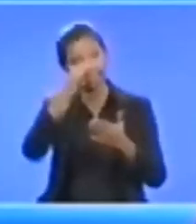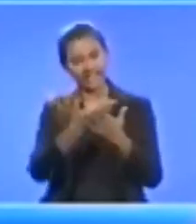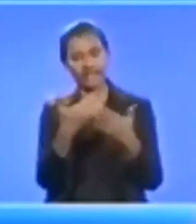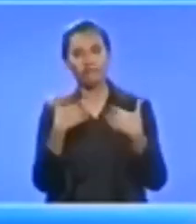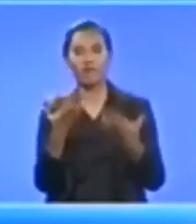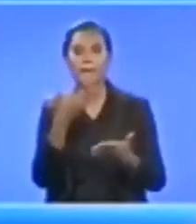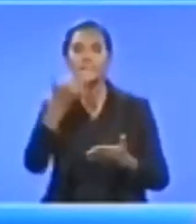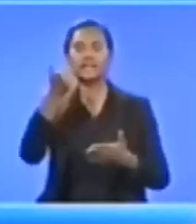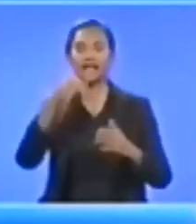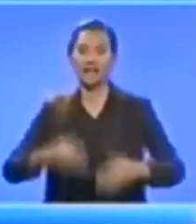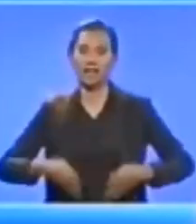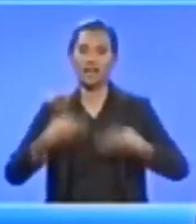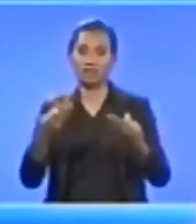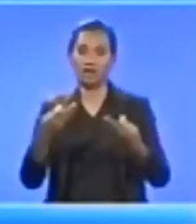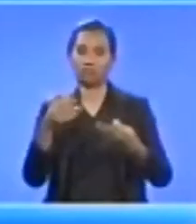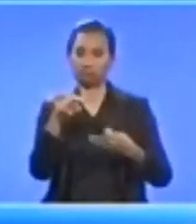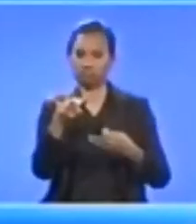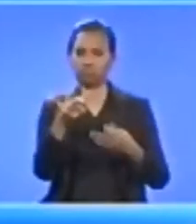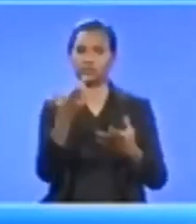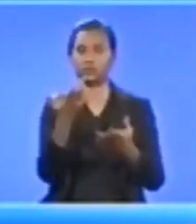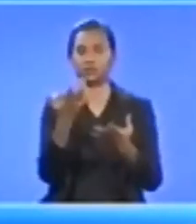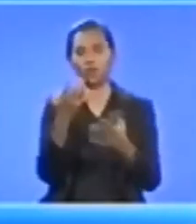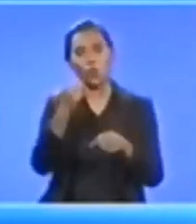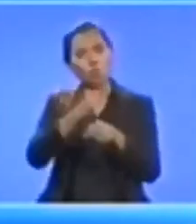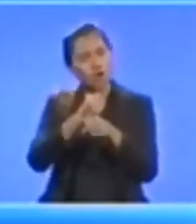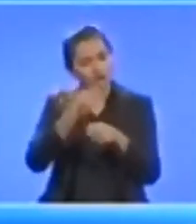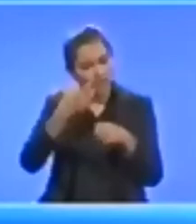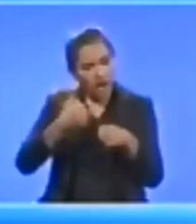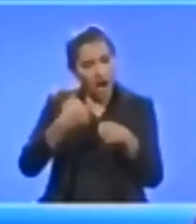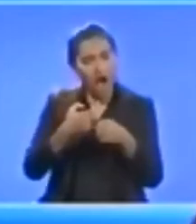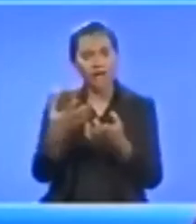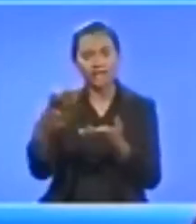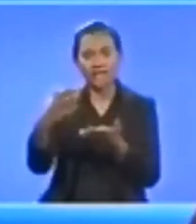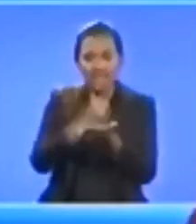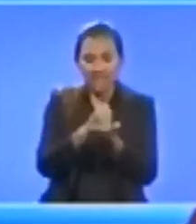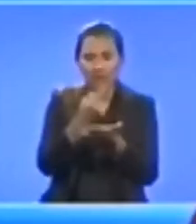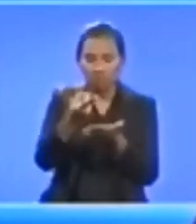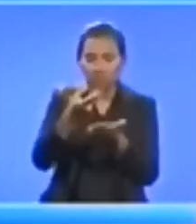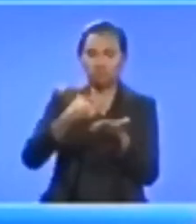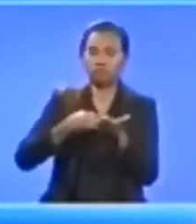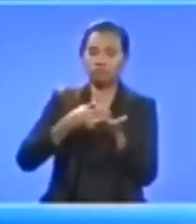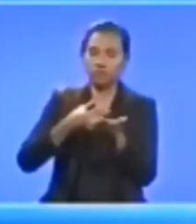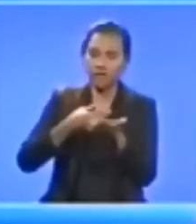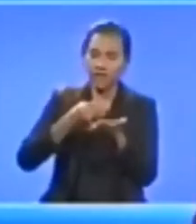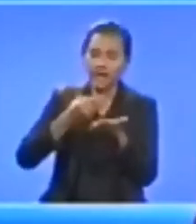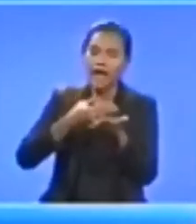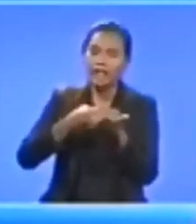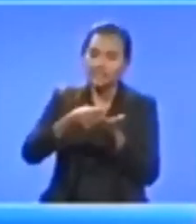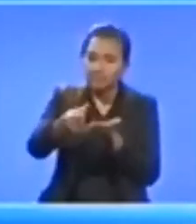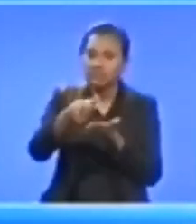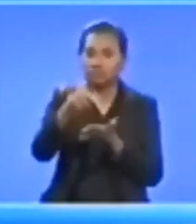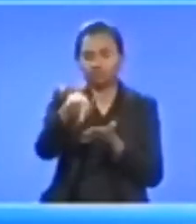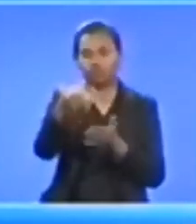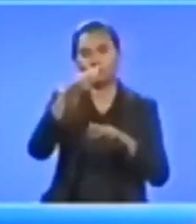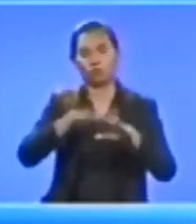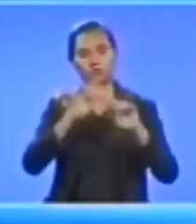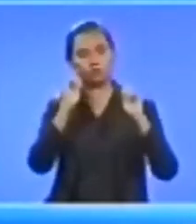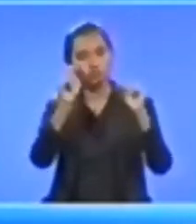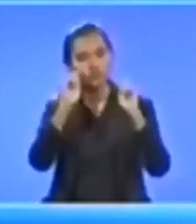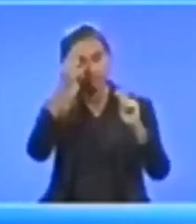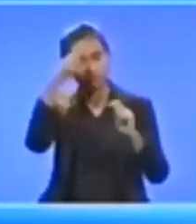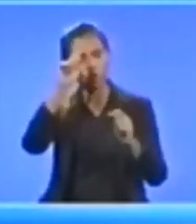hard and he spent a significant portion of his income that he shared with me to provide tuition to his two